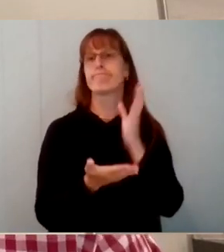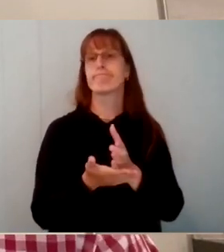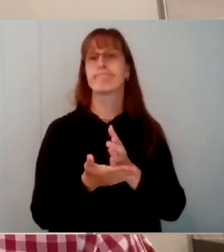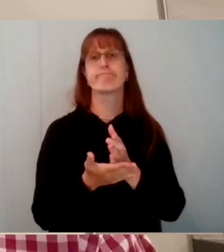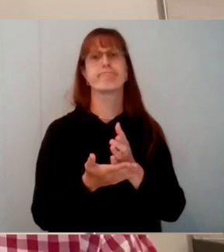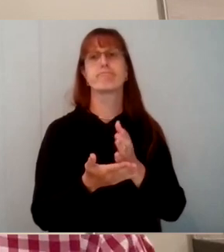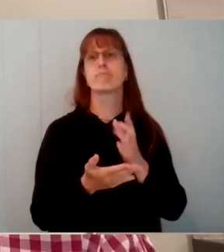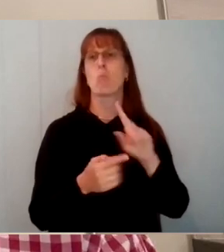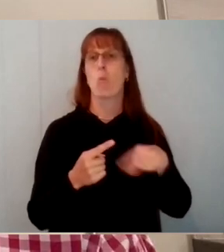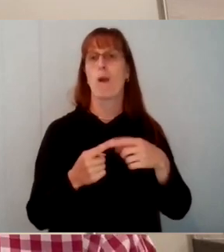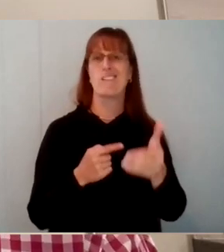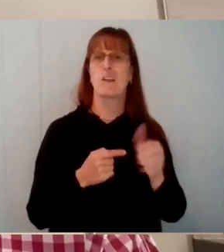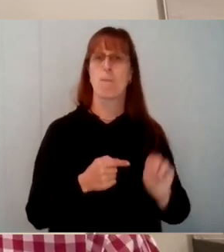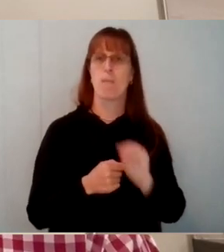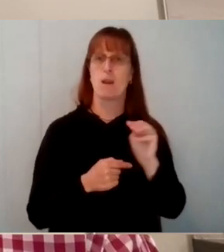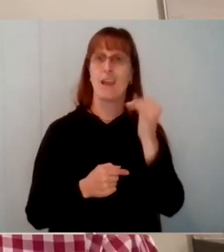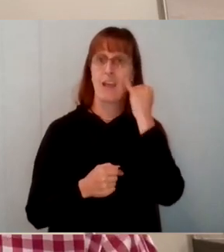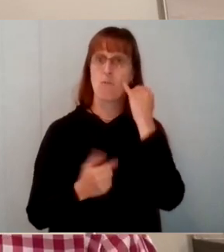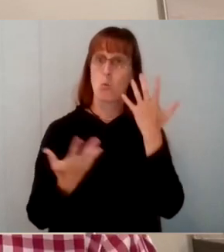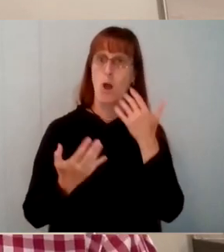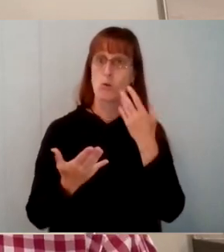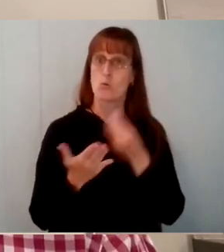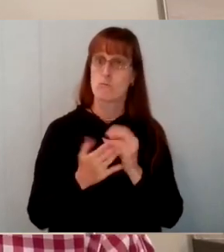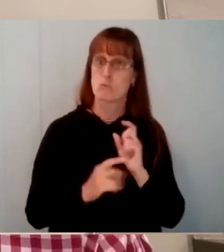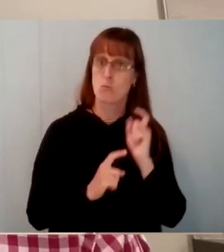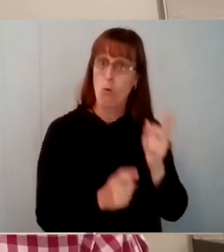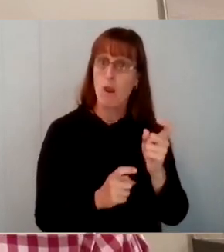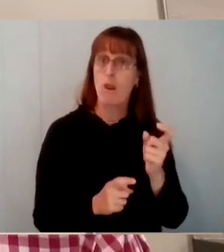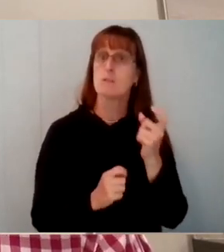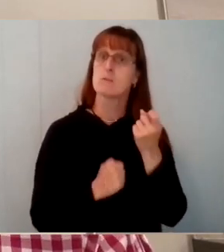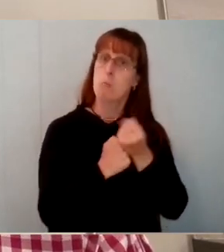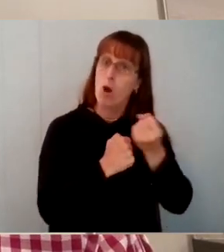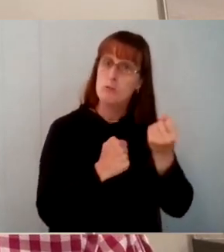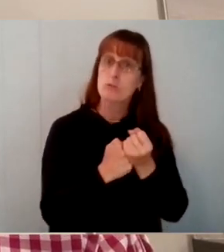fund. So if that's something you want to do, please reach out to